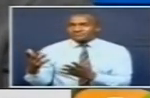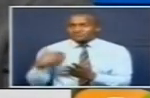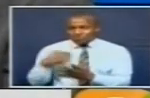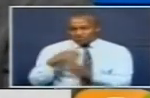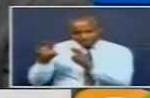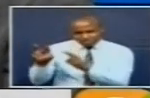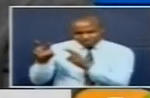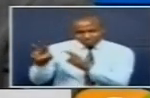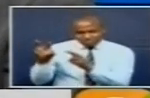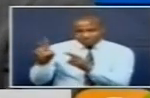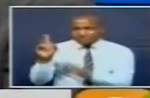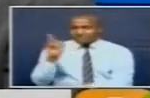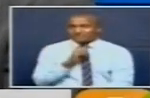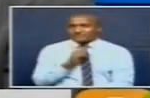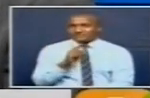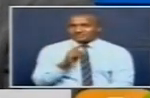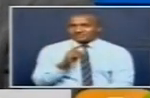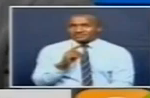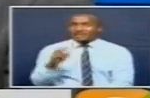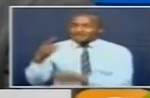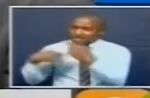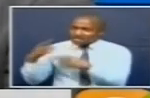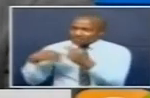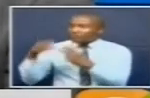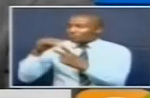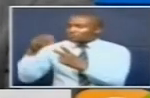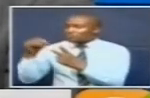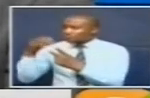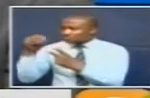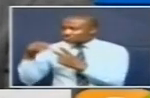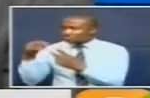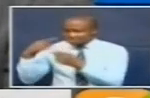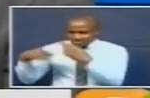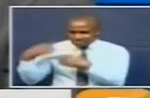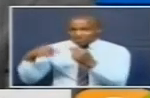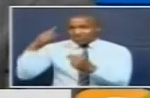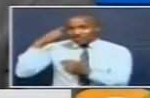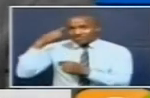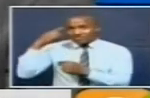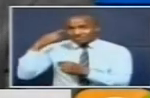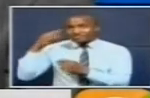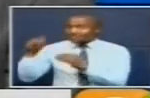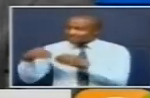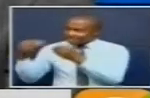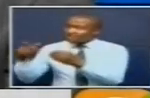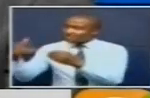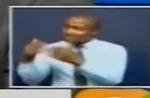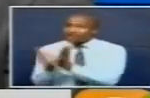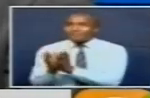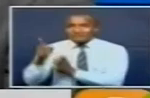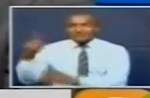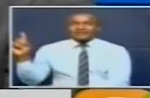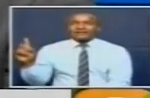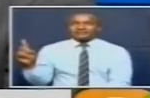situation, we reviewed all the options available, and we thought the decision to award Walugrea was the right thing to